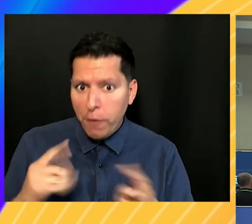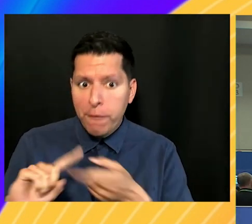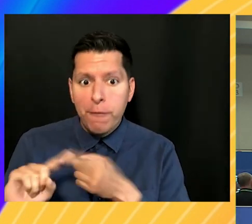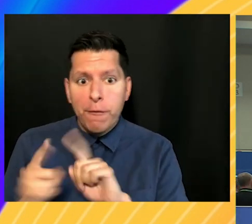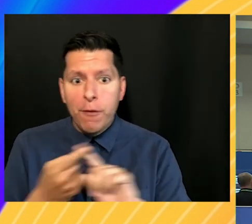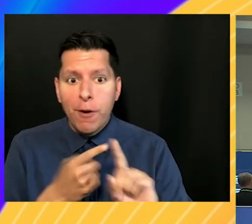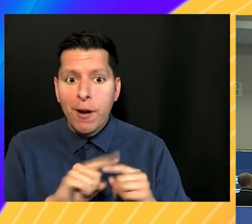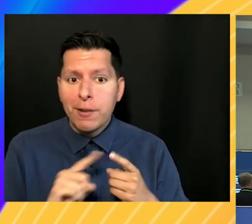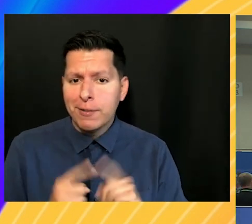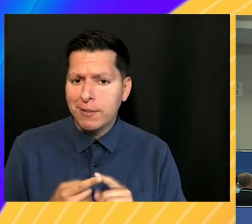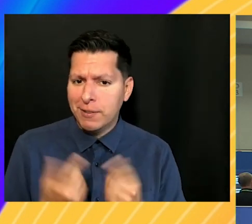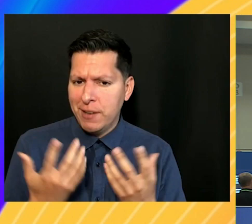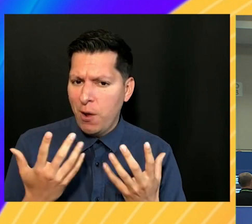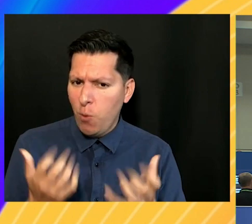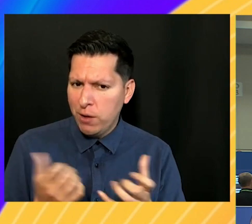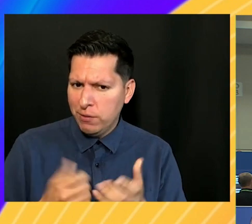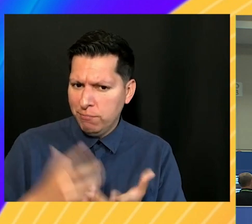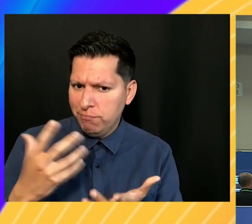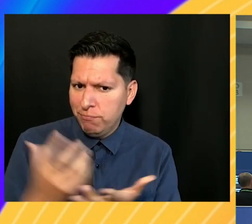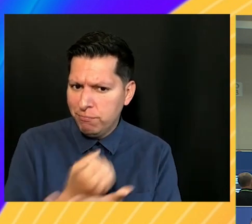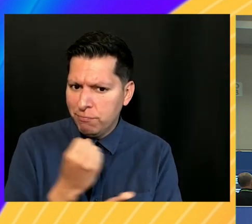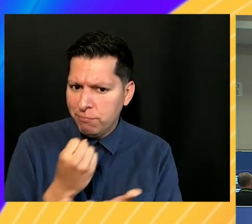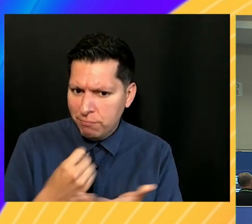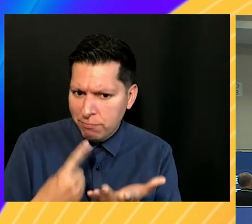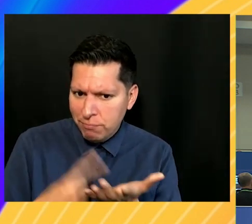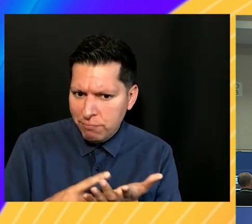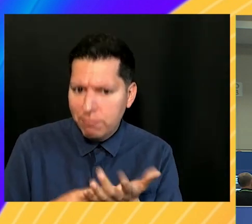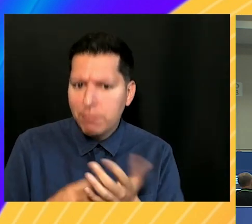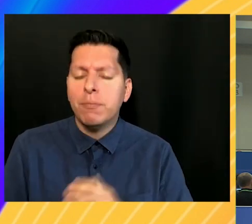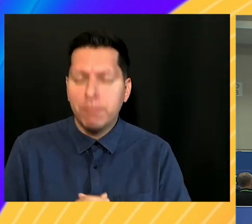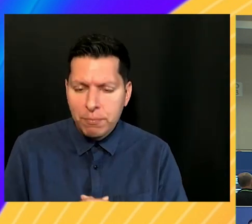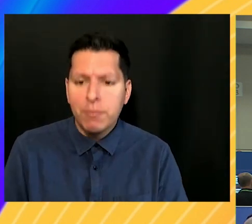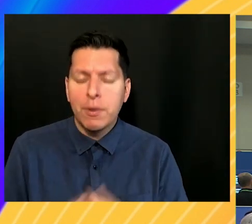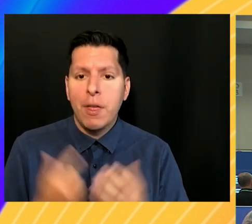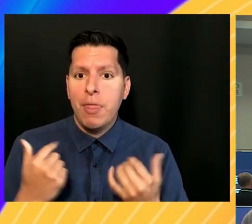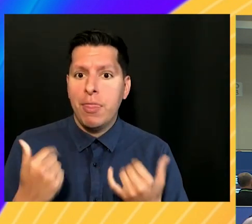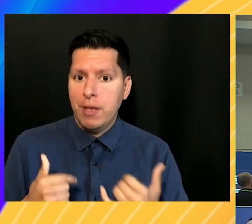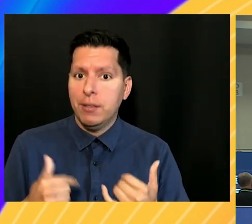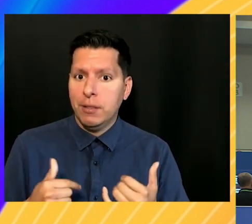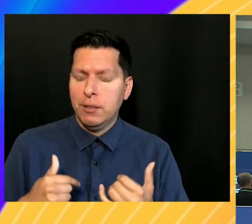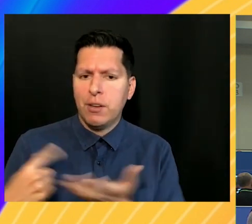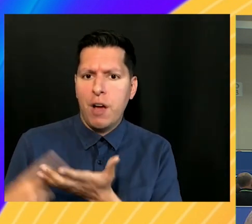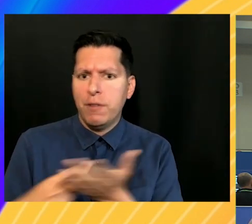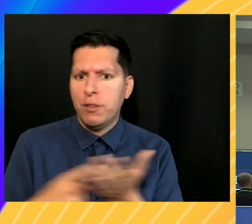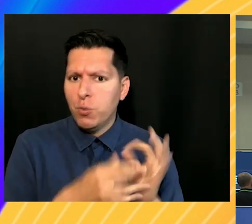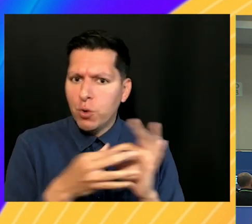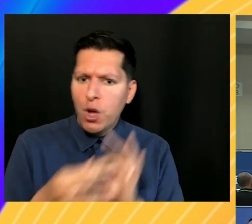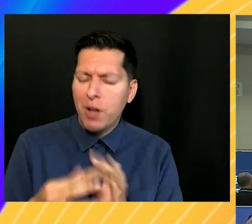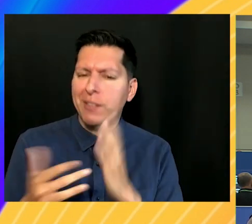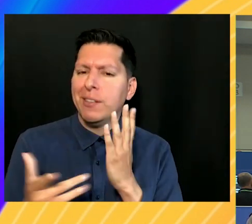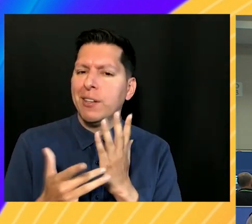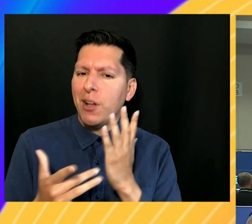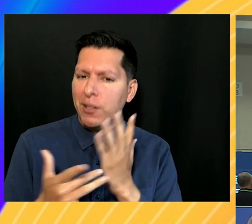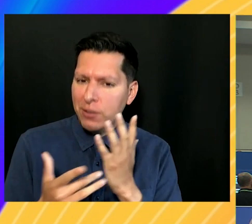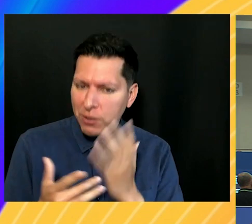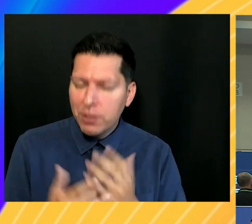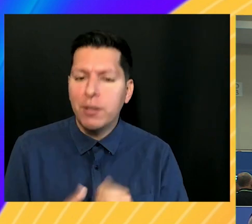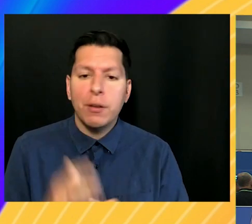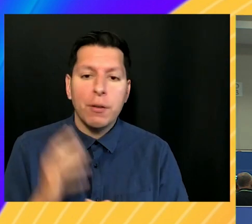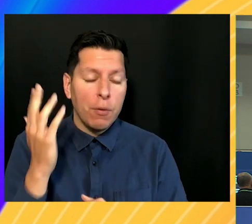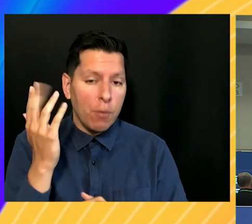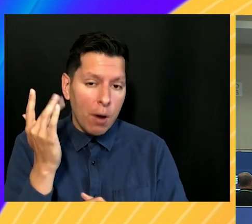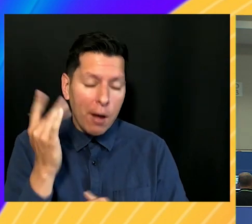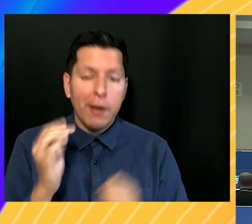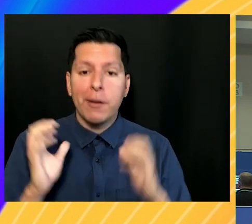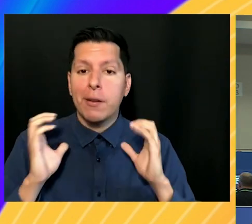of steal a moment. Data is such a large conversation these days when it comes to technology, and especially when customers are